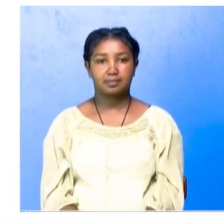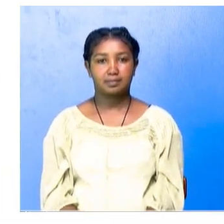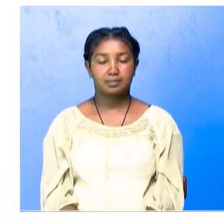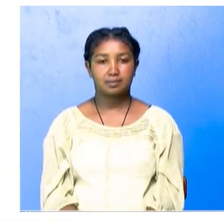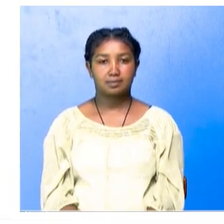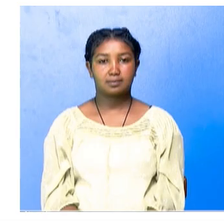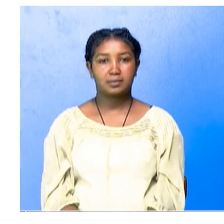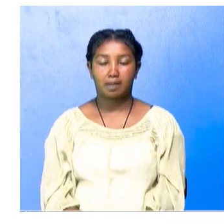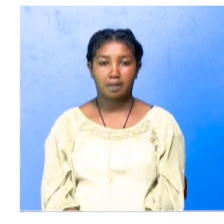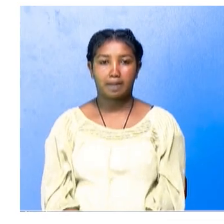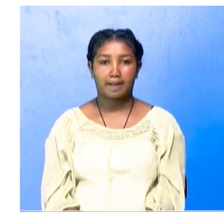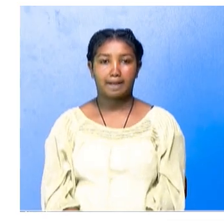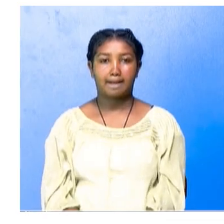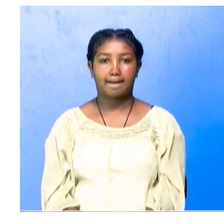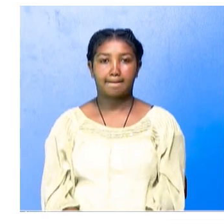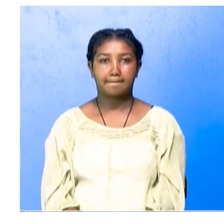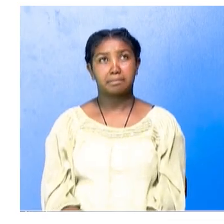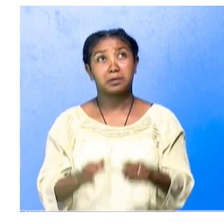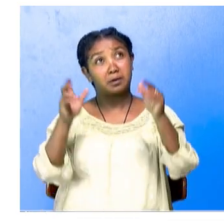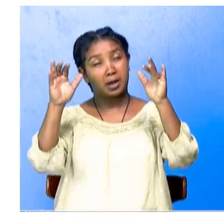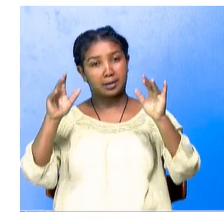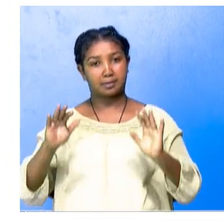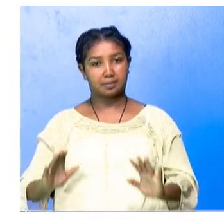it might rain